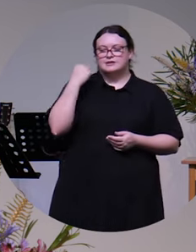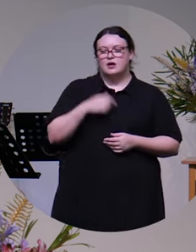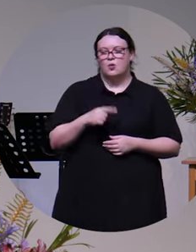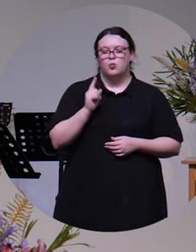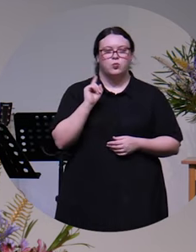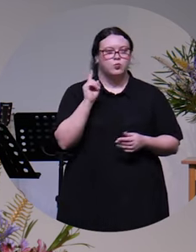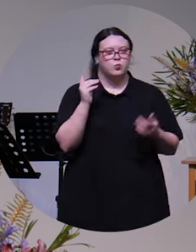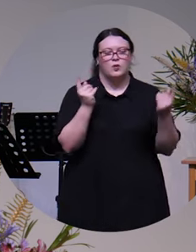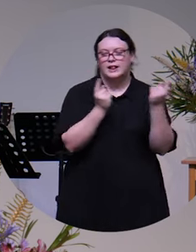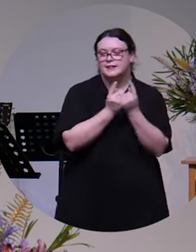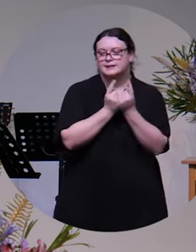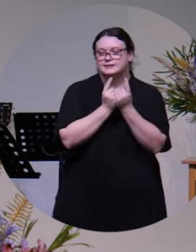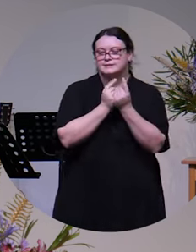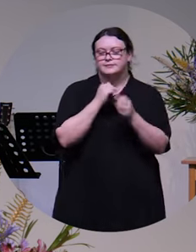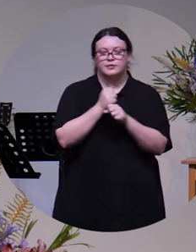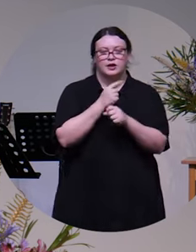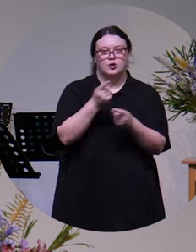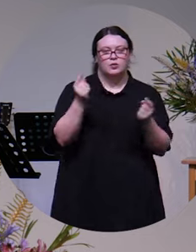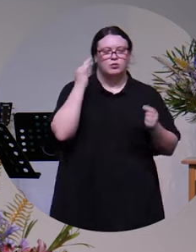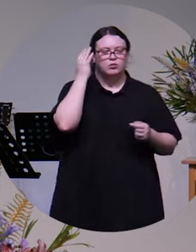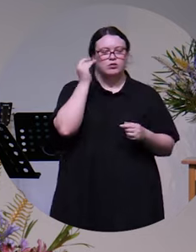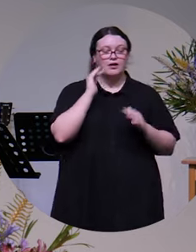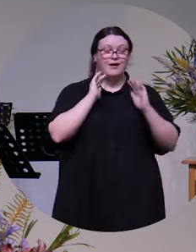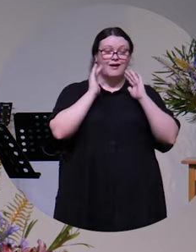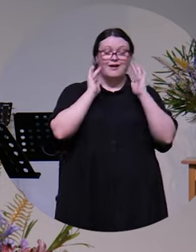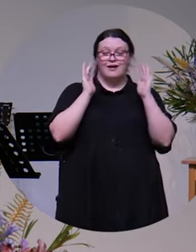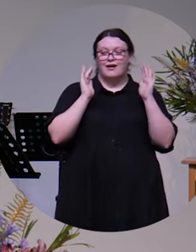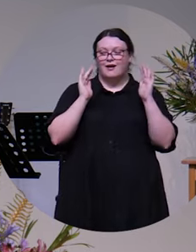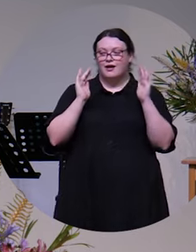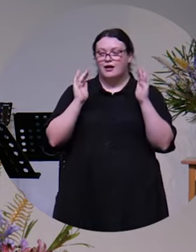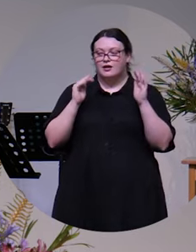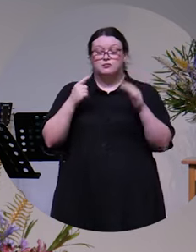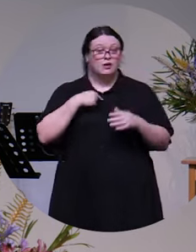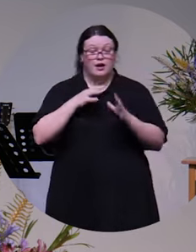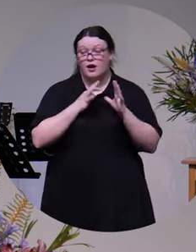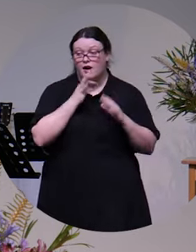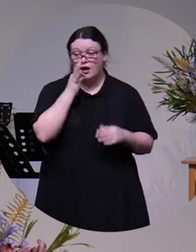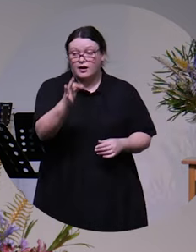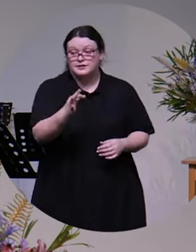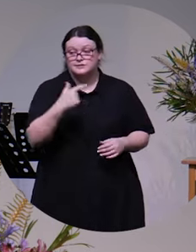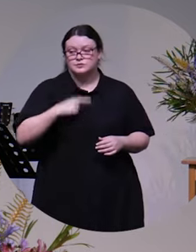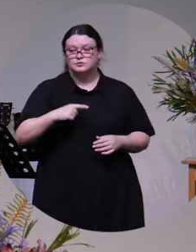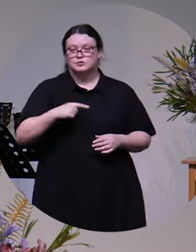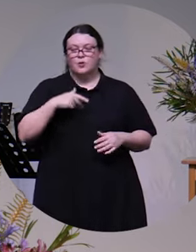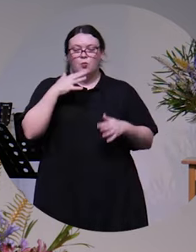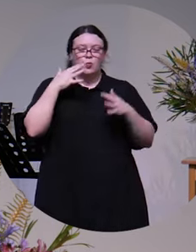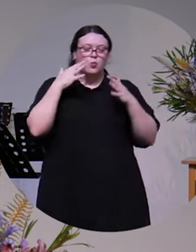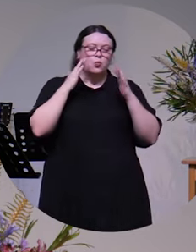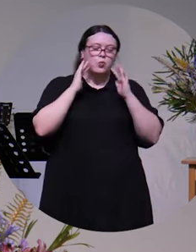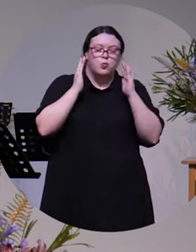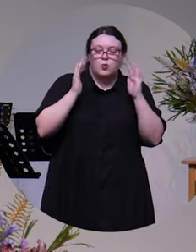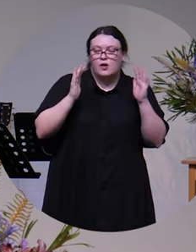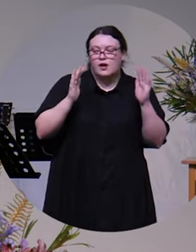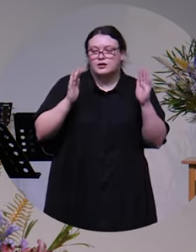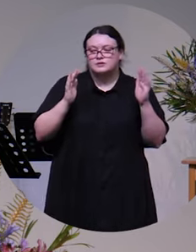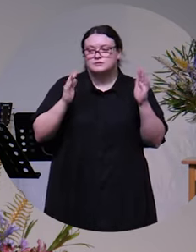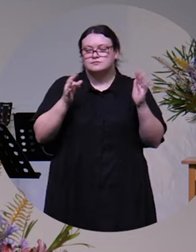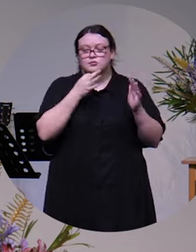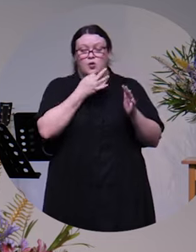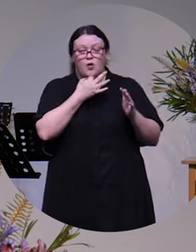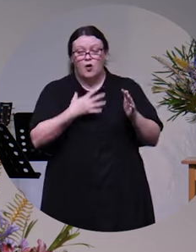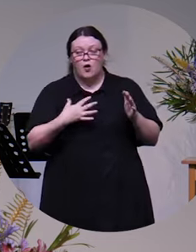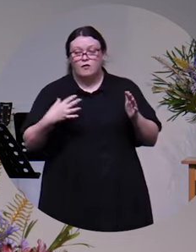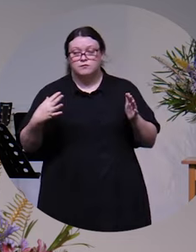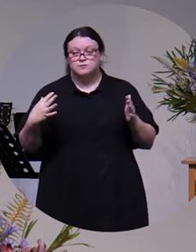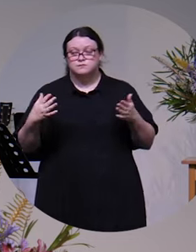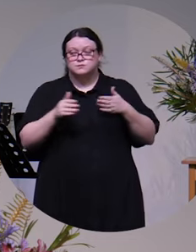point us to God. For in the midst of wonder we might say, wow, and go on to thank you. It could have been